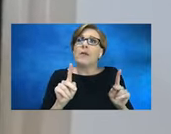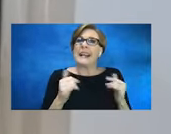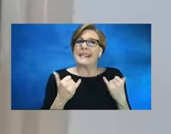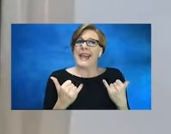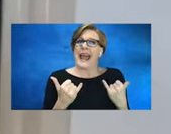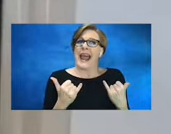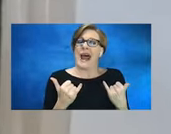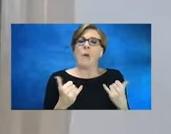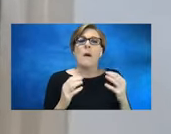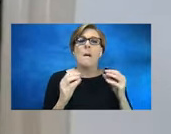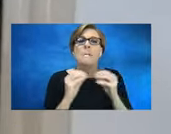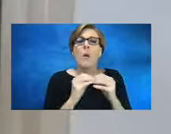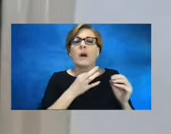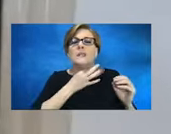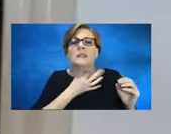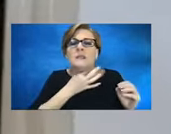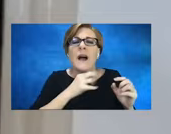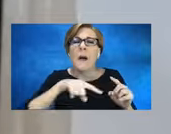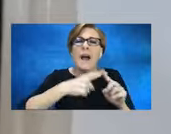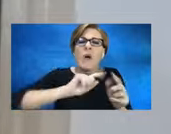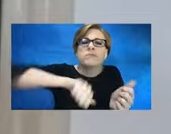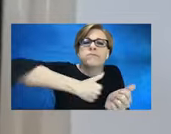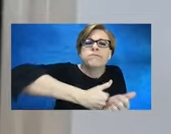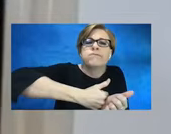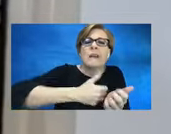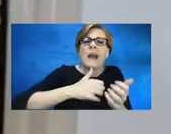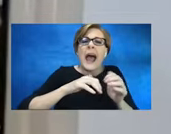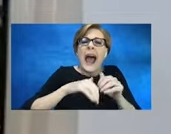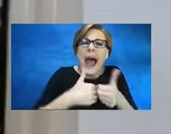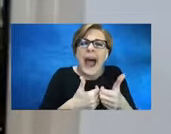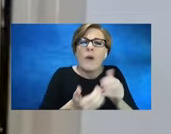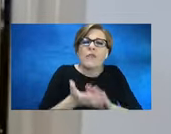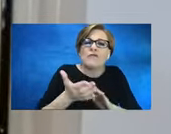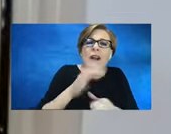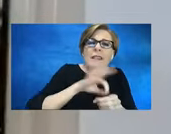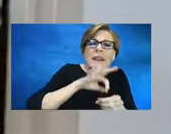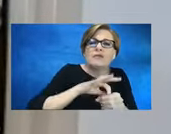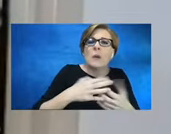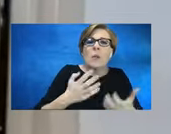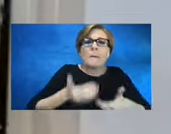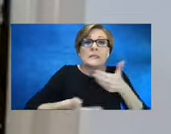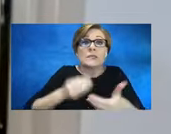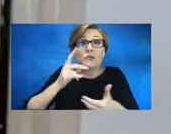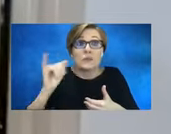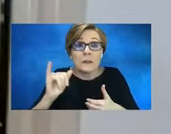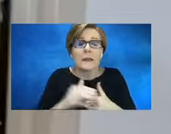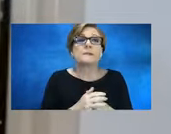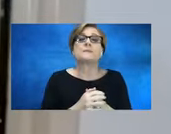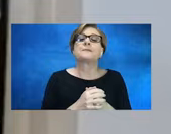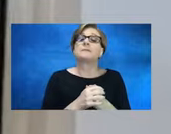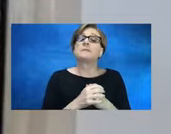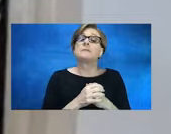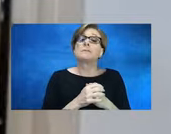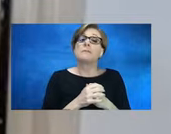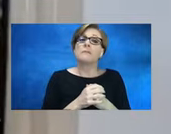ever in the nuts and bolts and the interworkings of elections administration and procedures. But what has also come clear to me